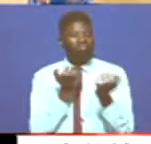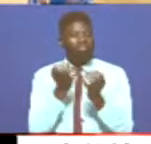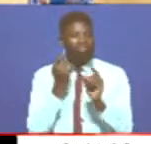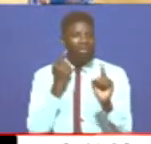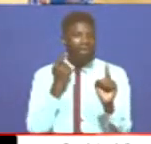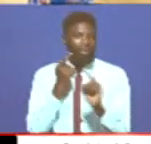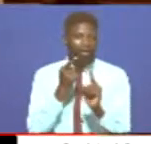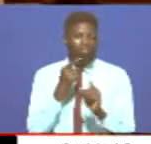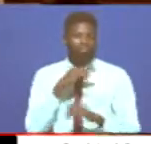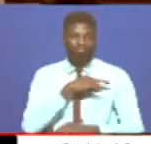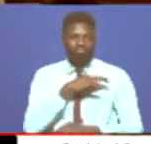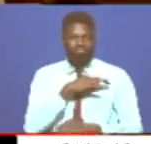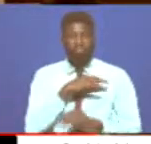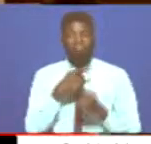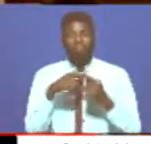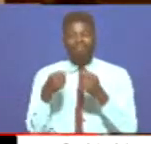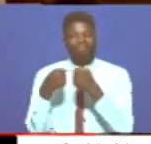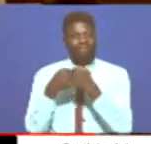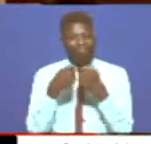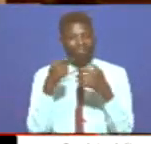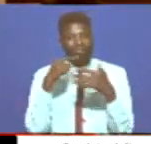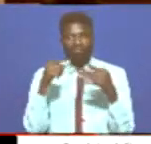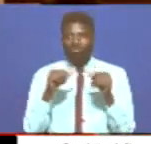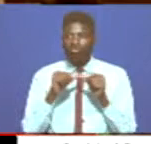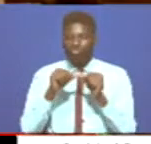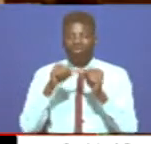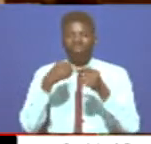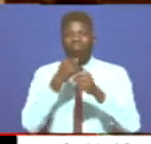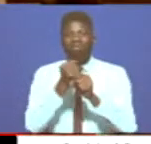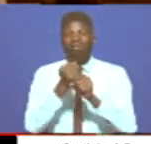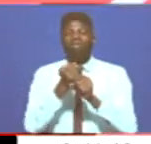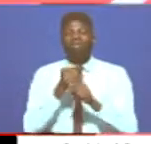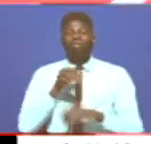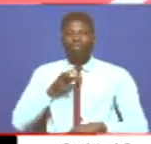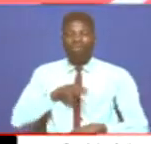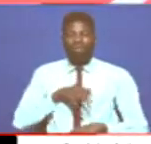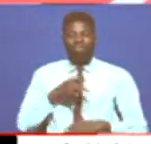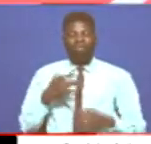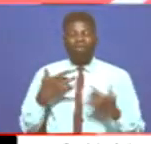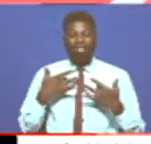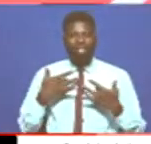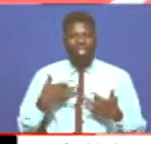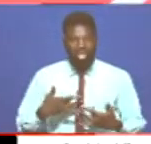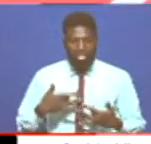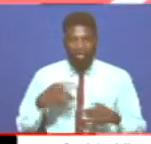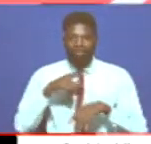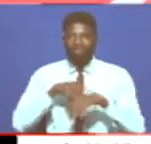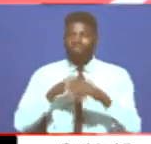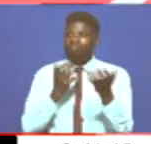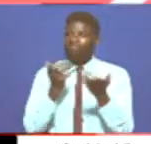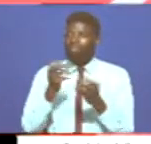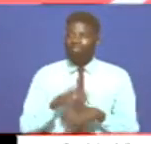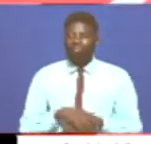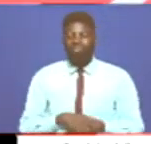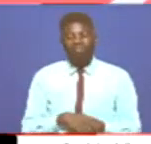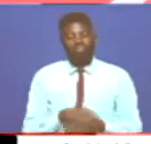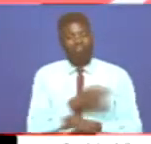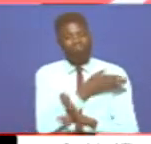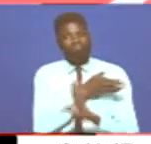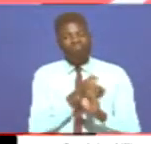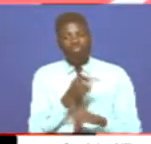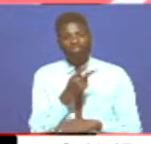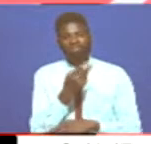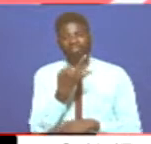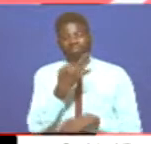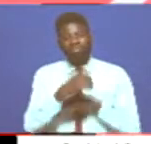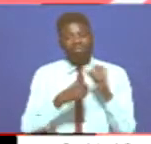But a myriad of challenges continues to discourage women entrance in business. Over a period of time, over the last 2-3 years, we've been having a conversation with women